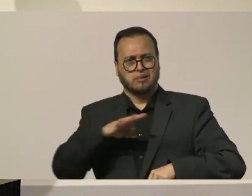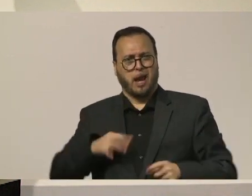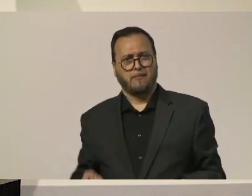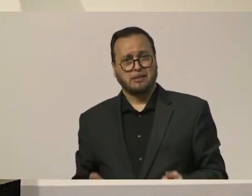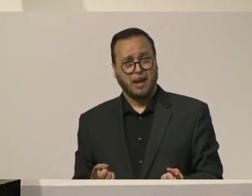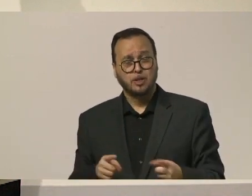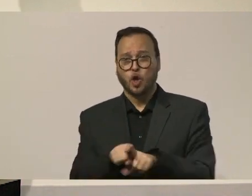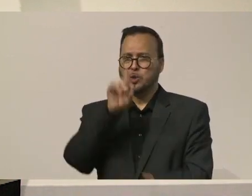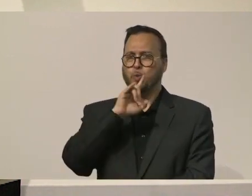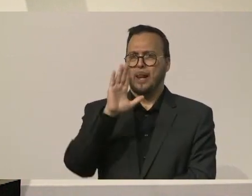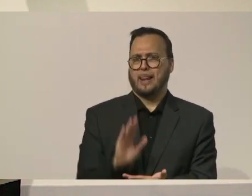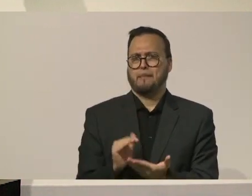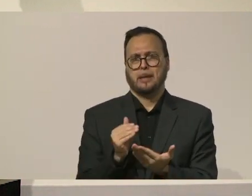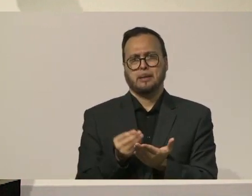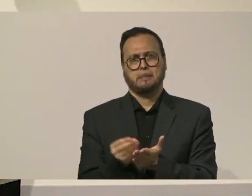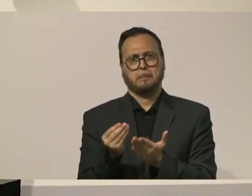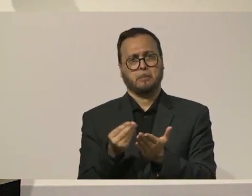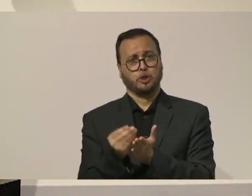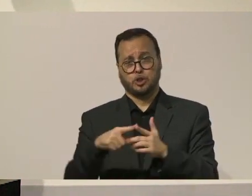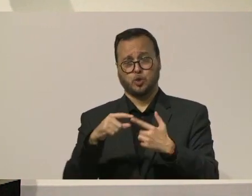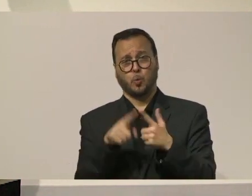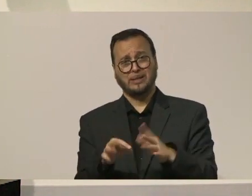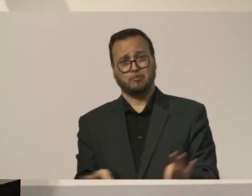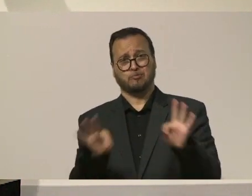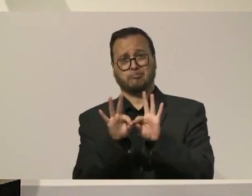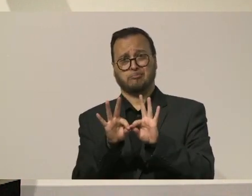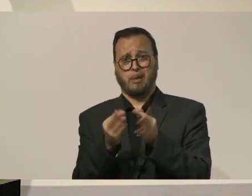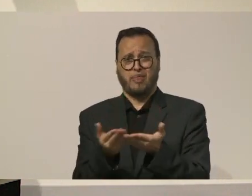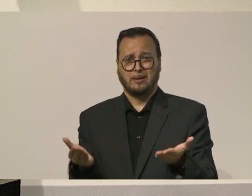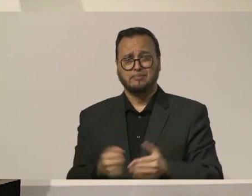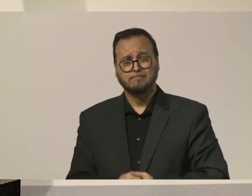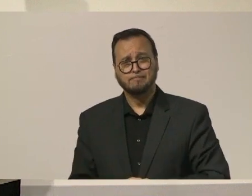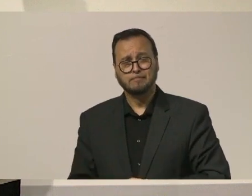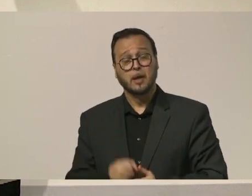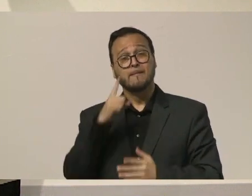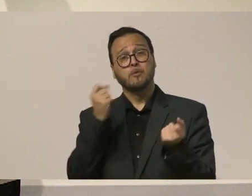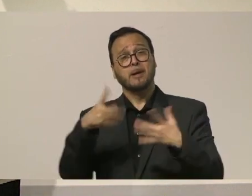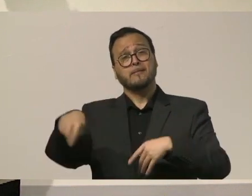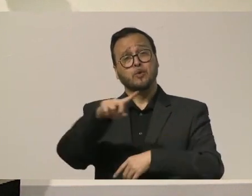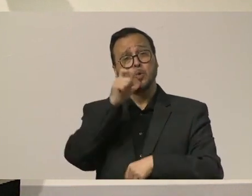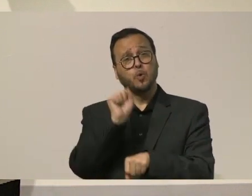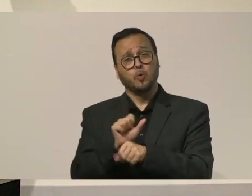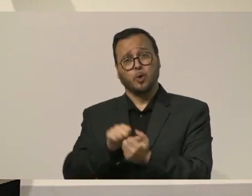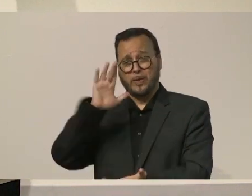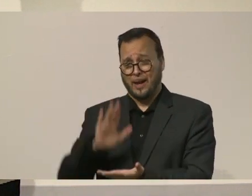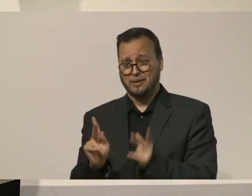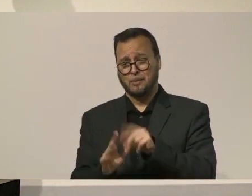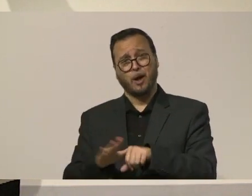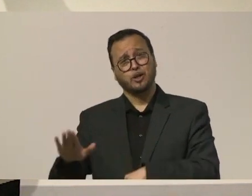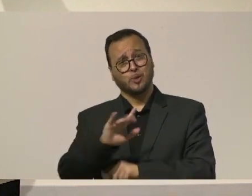will limit purchases to essential items. To the many of you who are working with fewer people